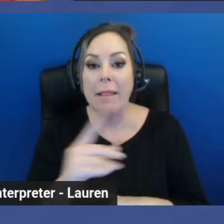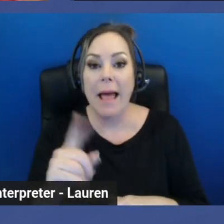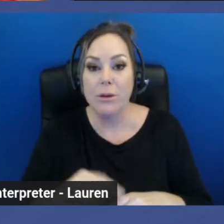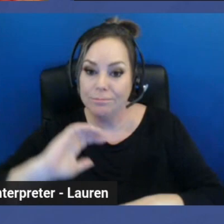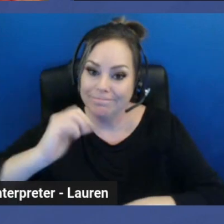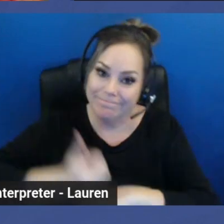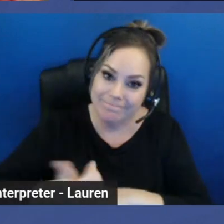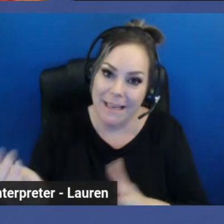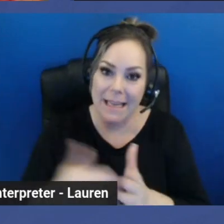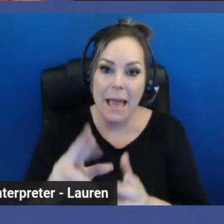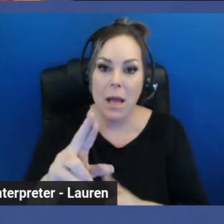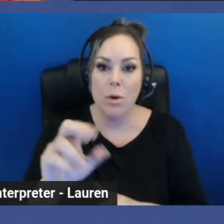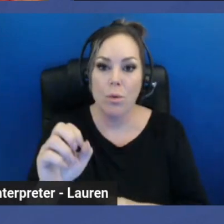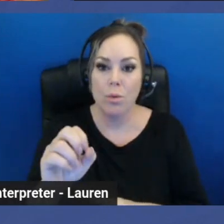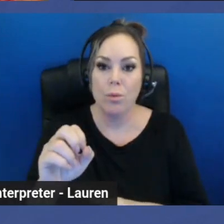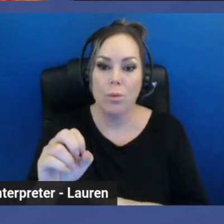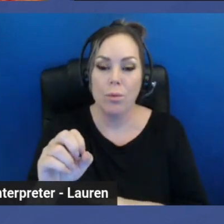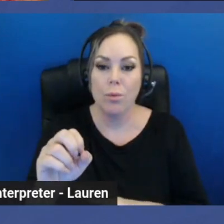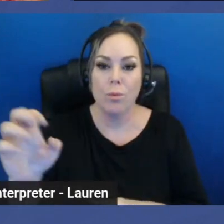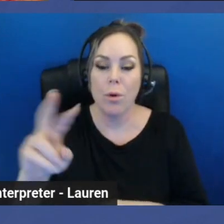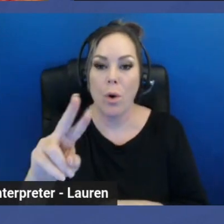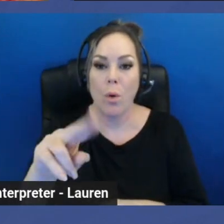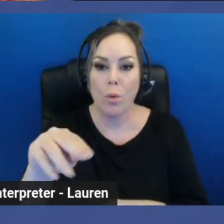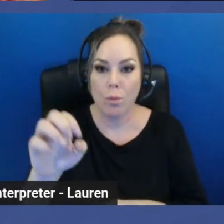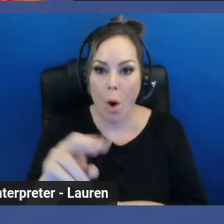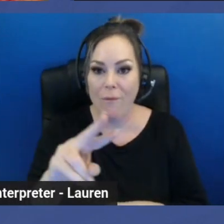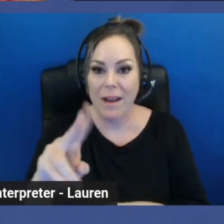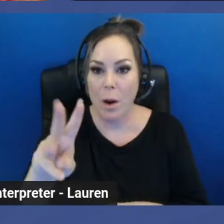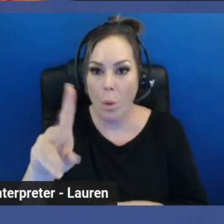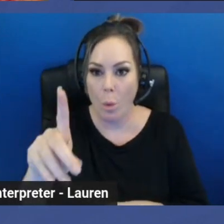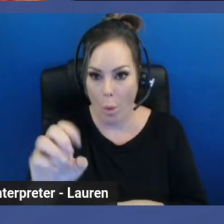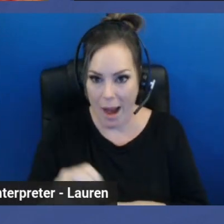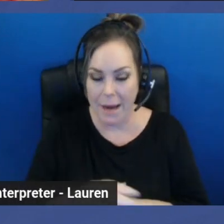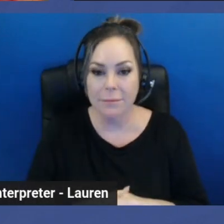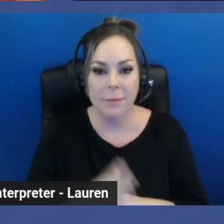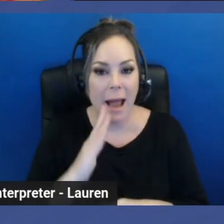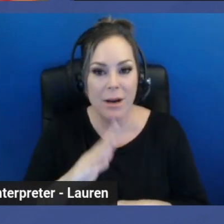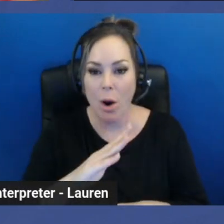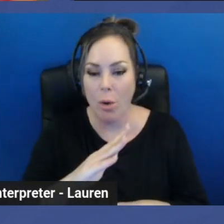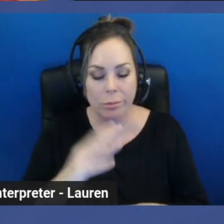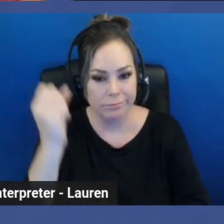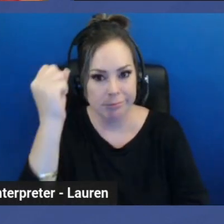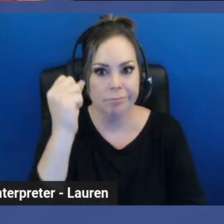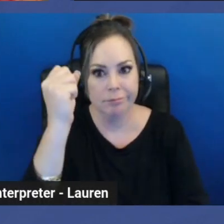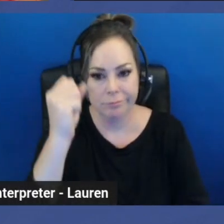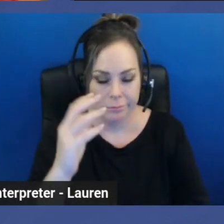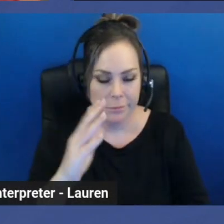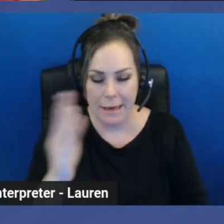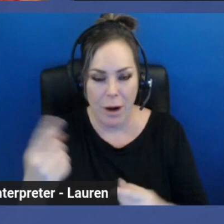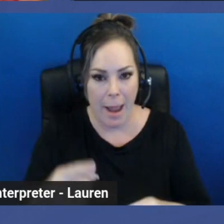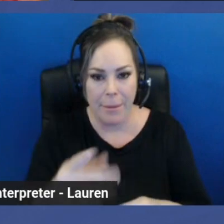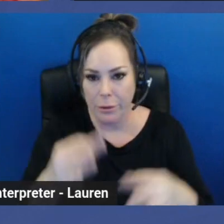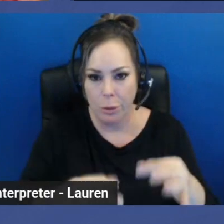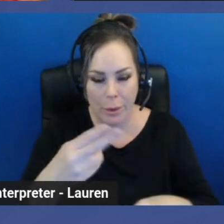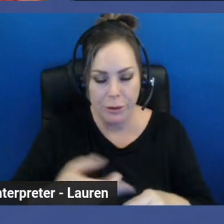Wade, which probably has never happened in the history of the court.